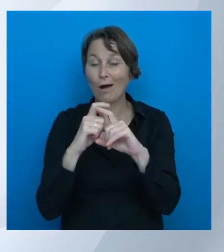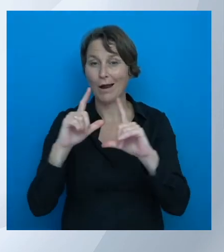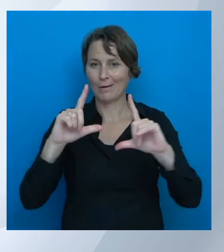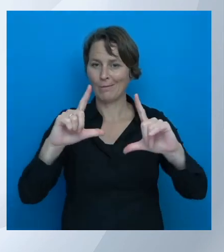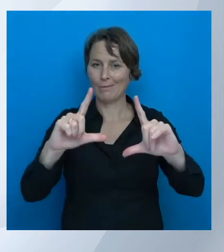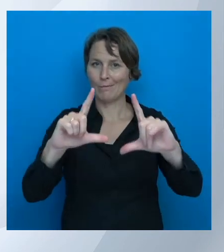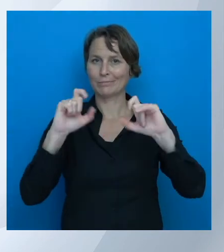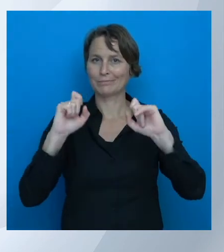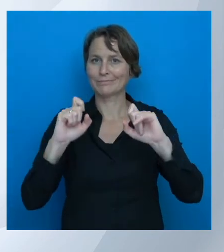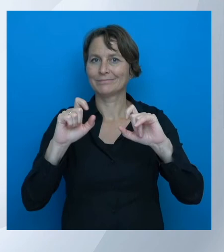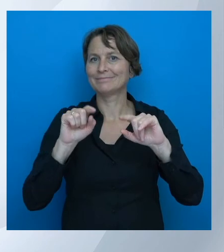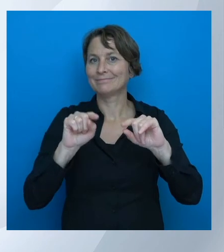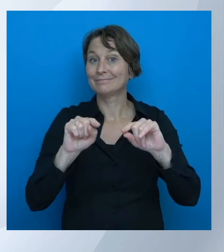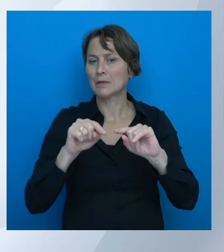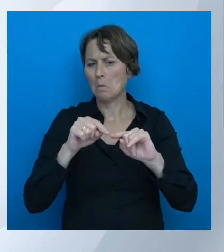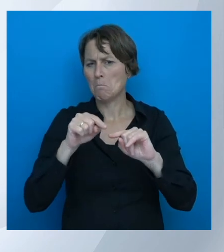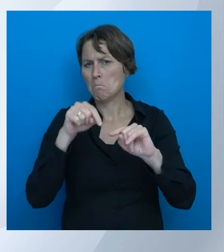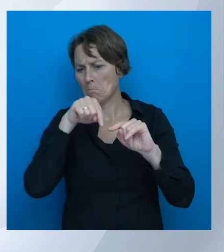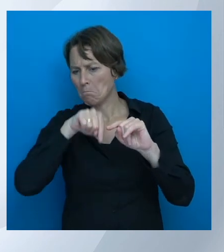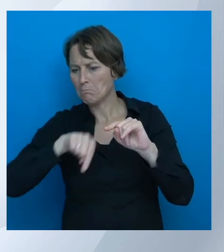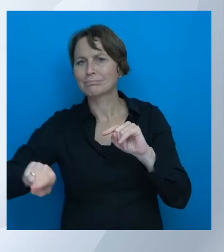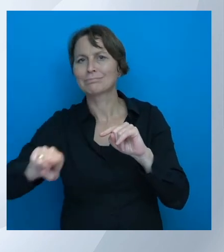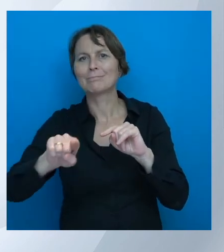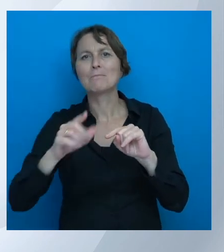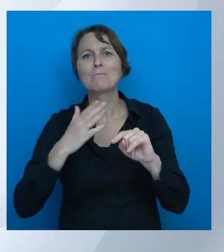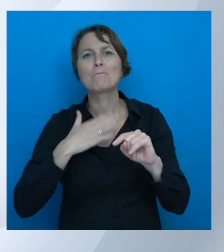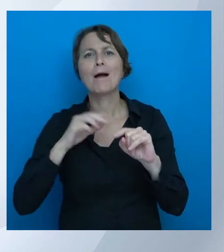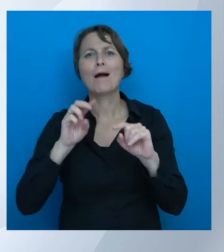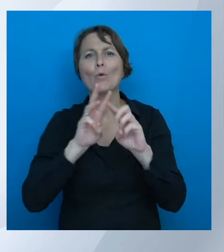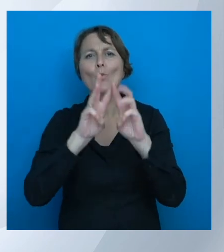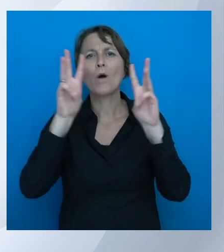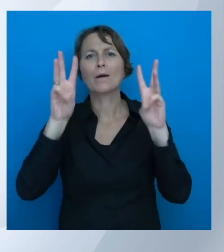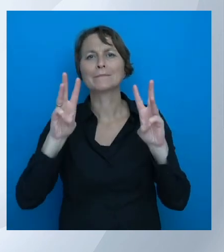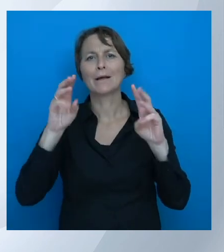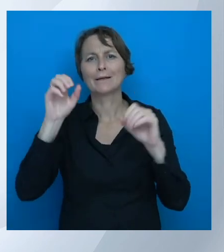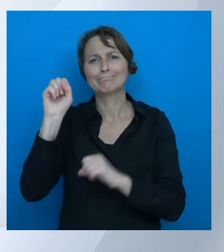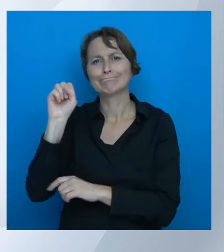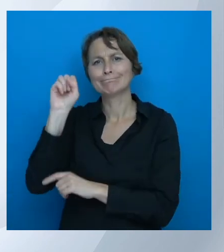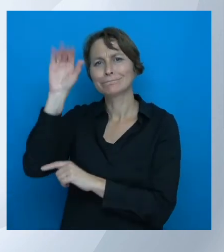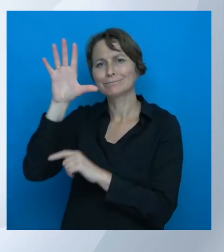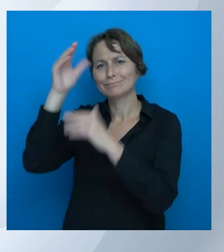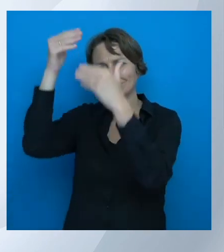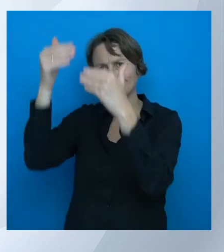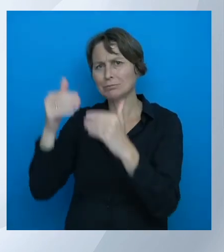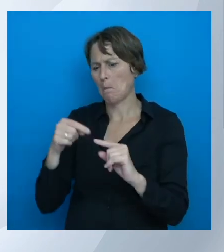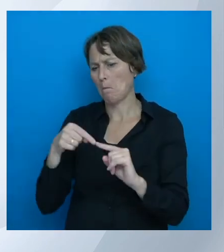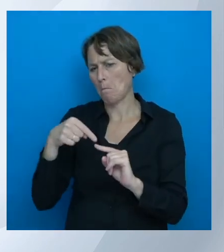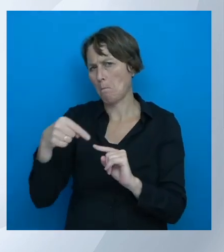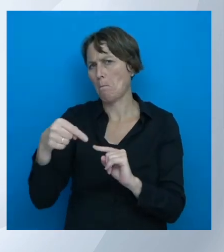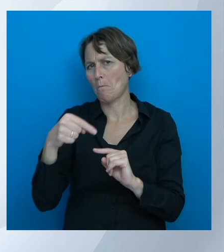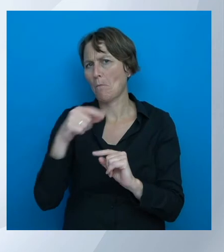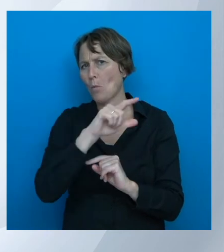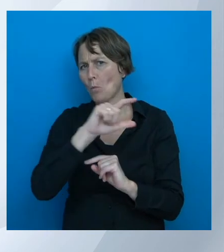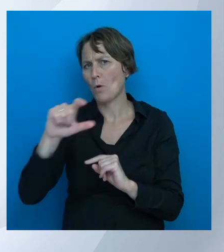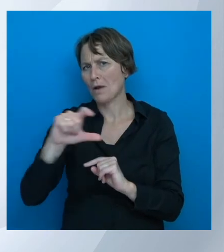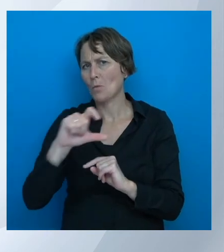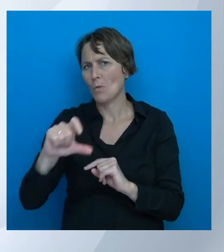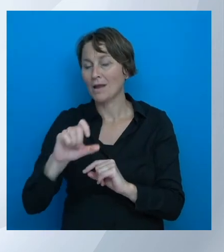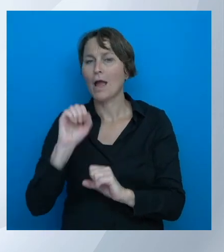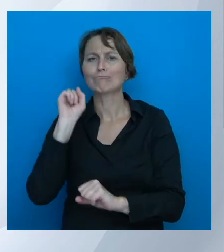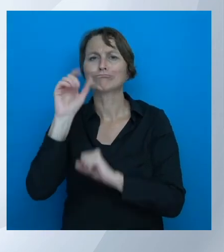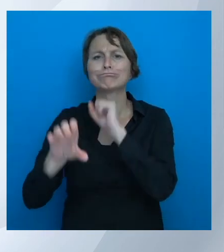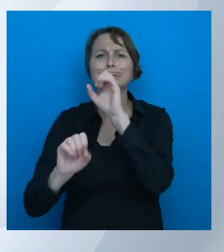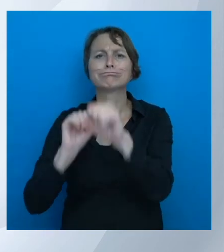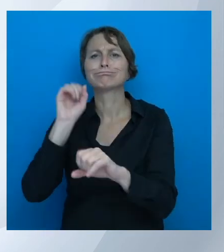weeks, I will make sure to post lots of more information about Gatekeeper, and I will